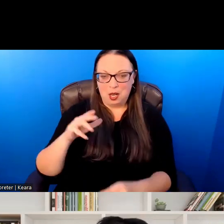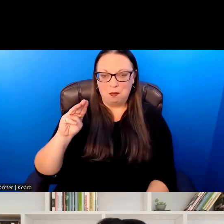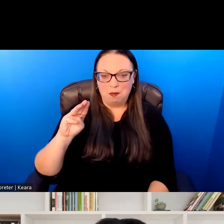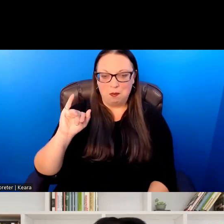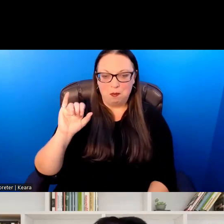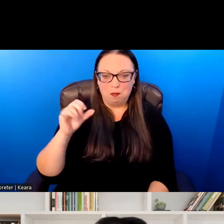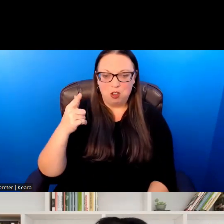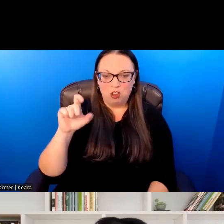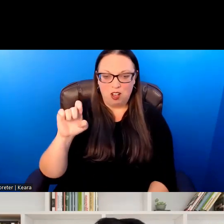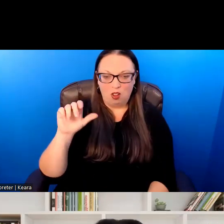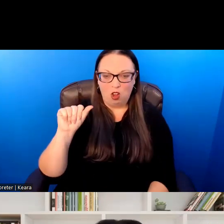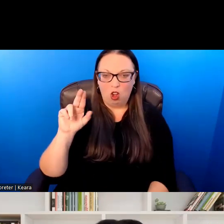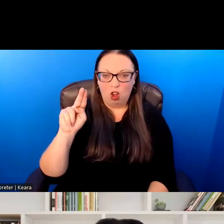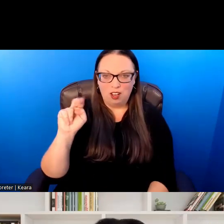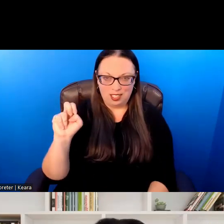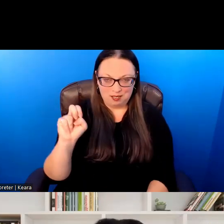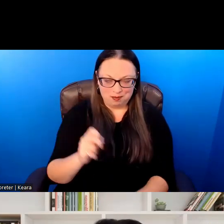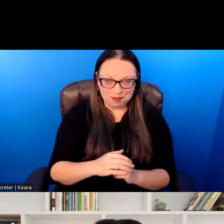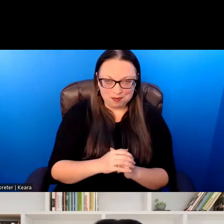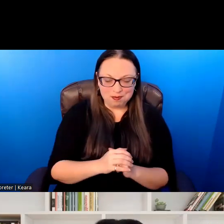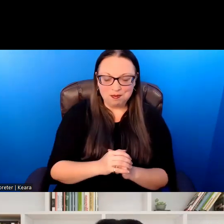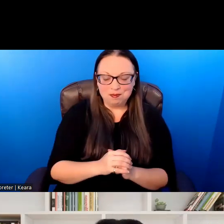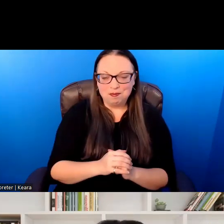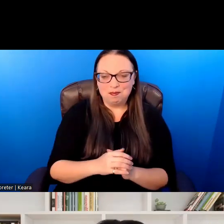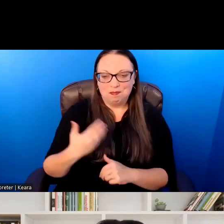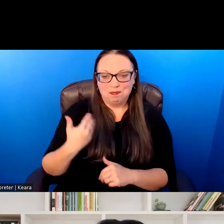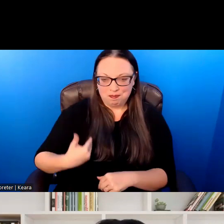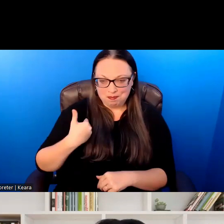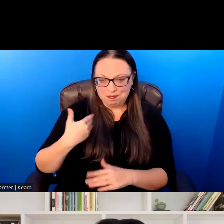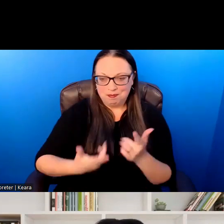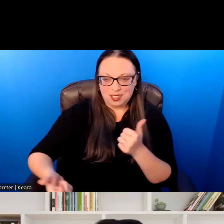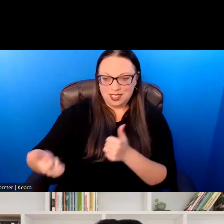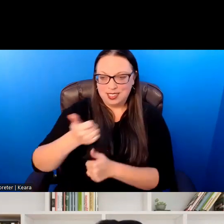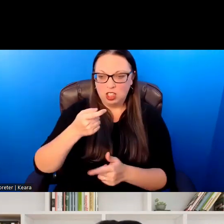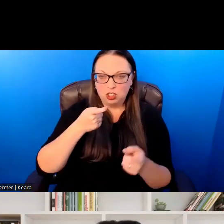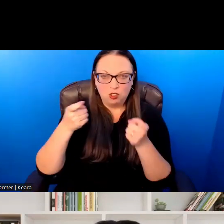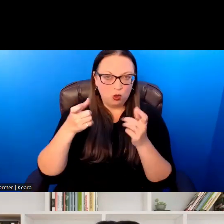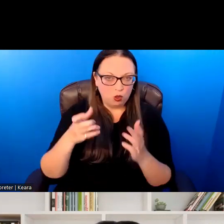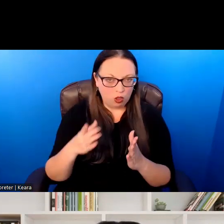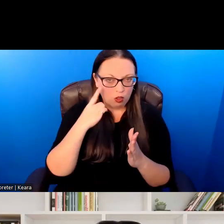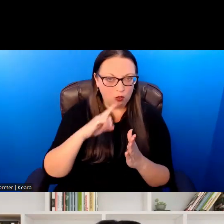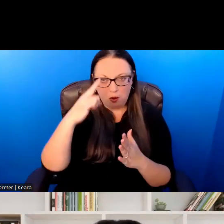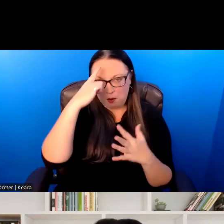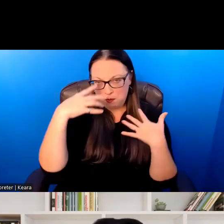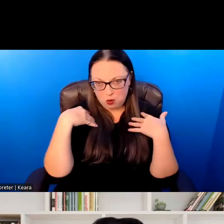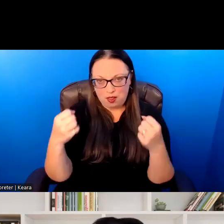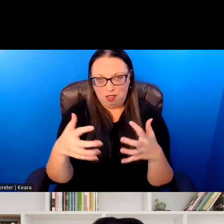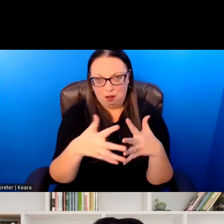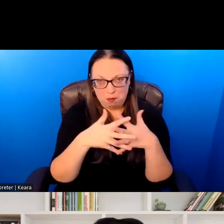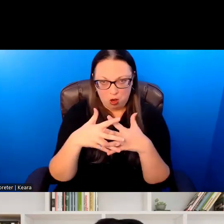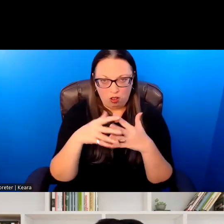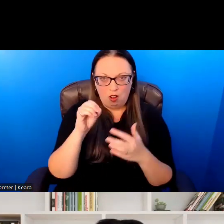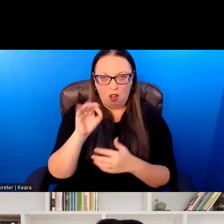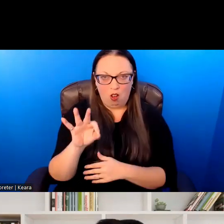is Michelle Ane. I am the Executive Director for Mental Health America of